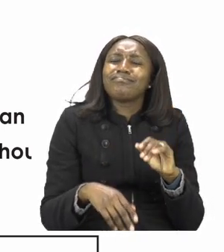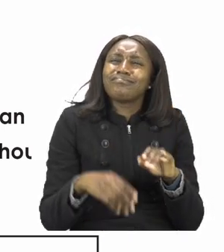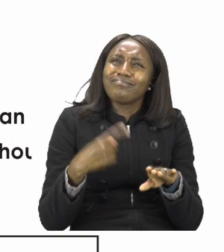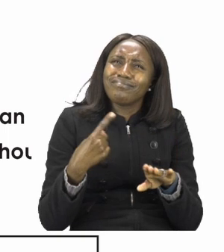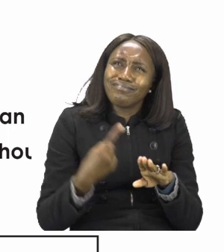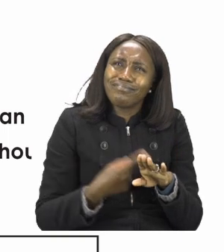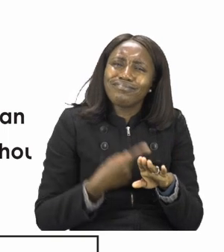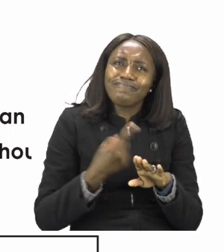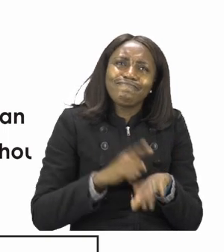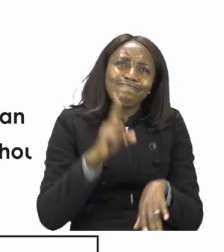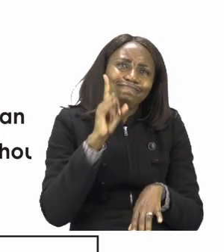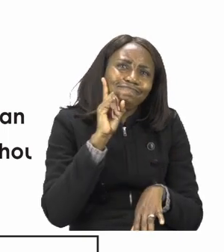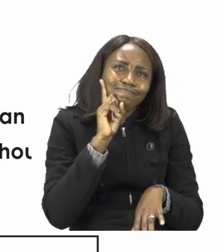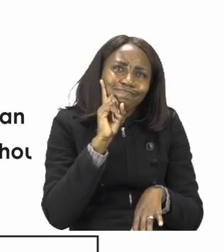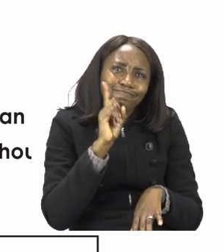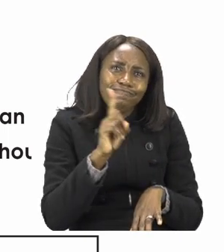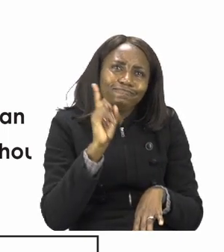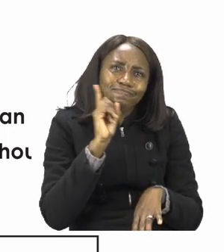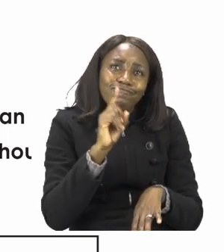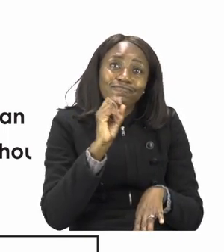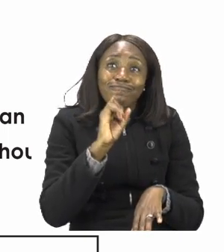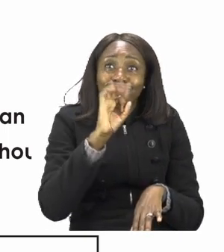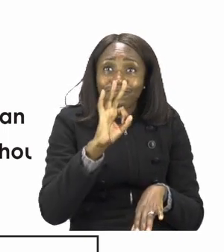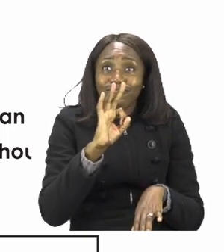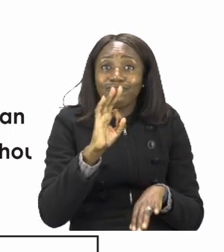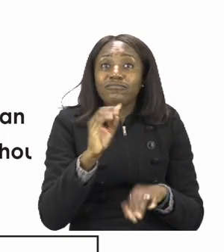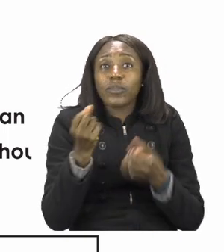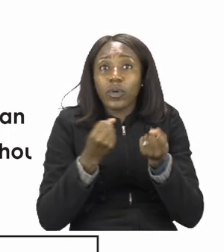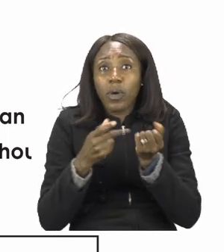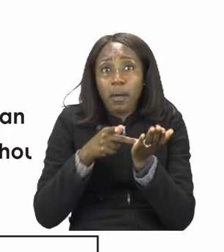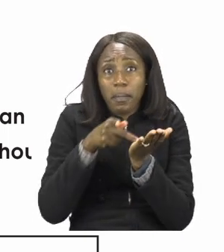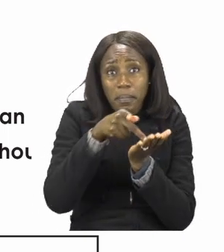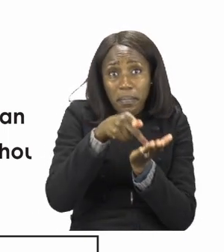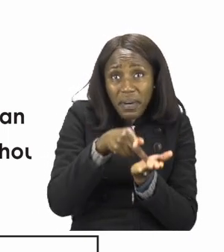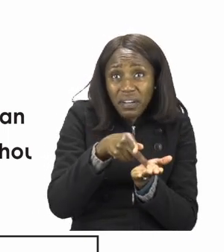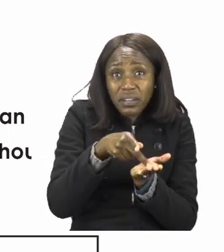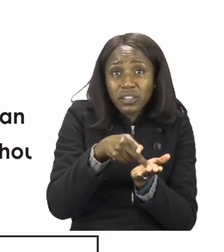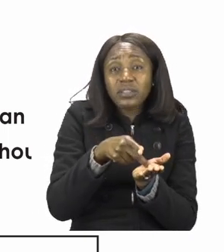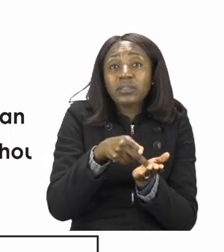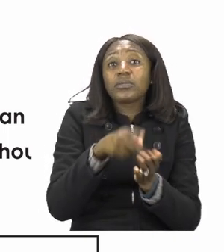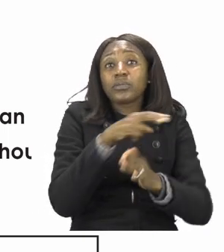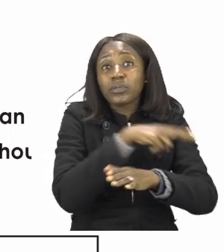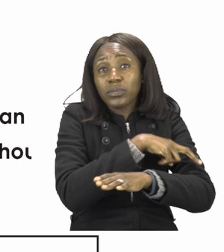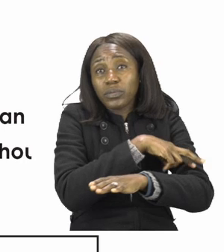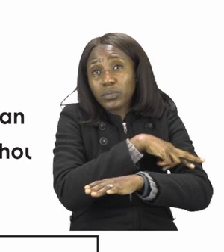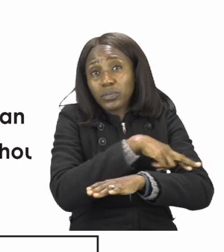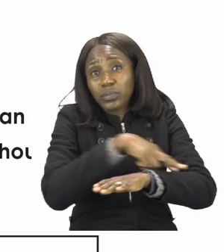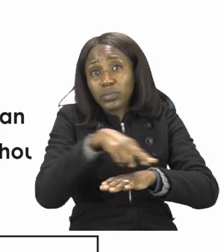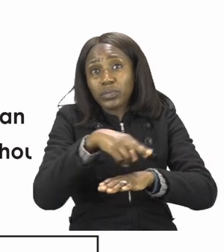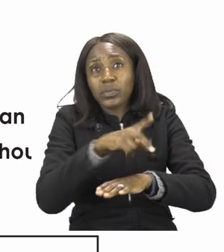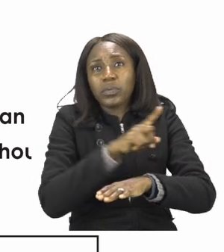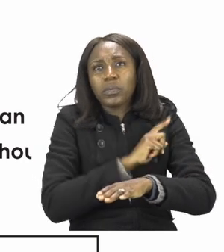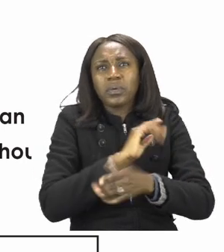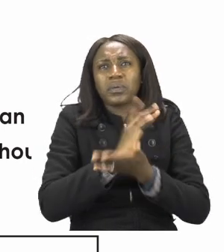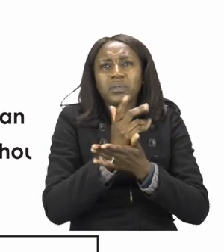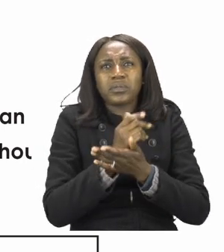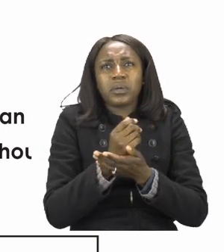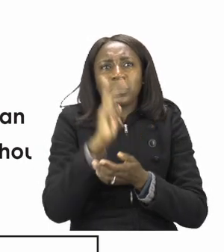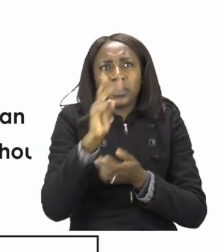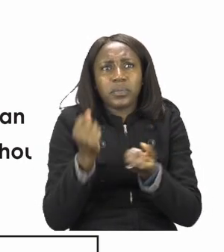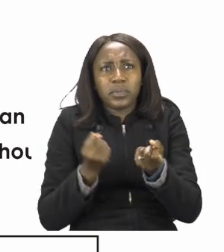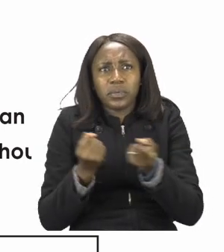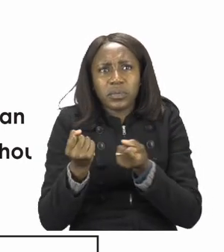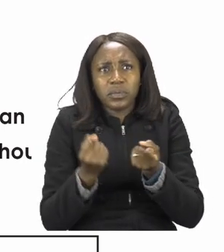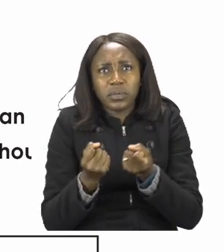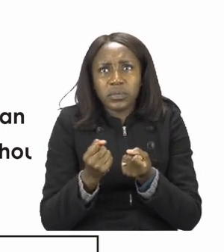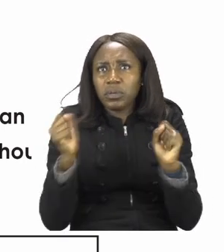be very careful if there are parked cars on the road, as drivers